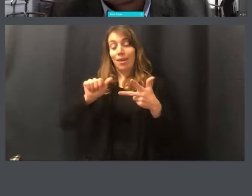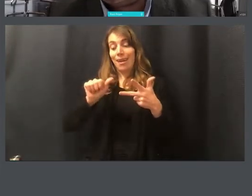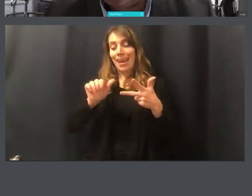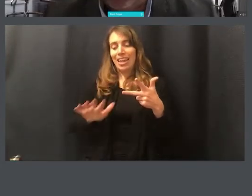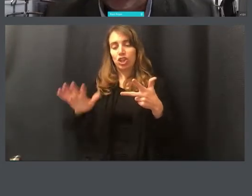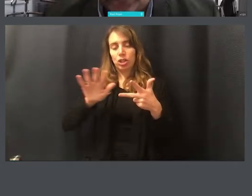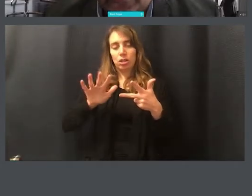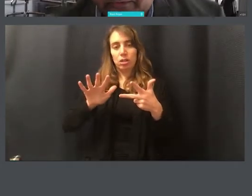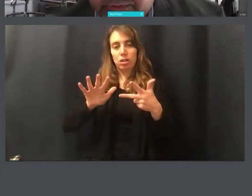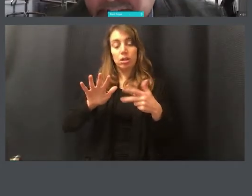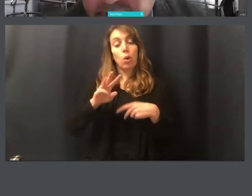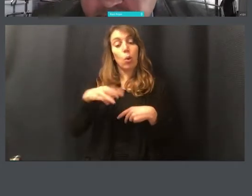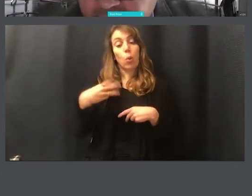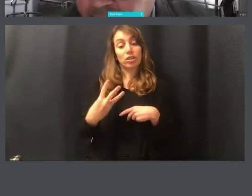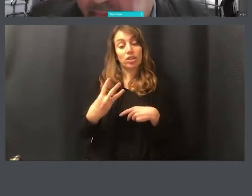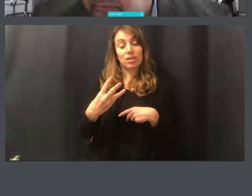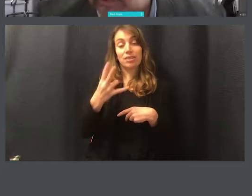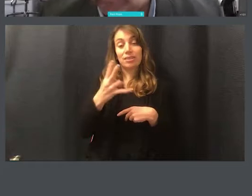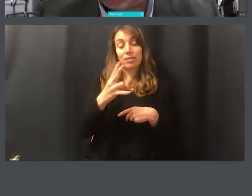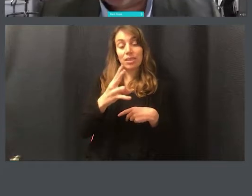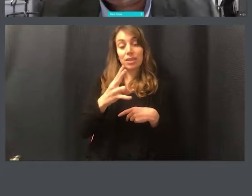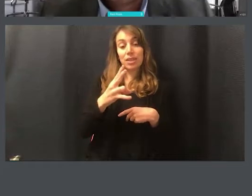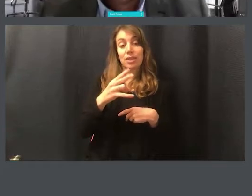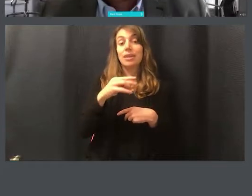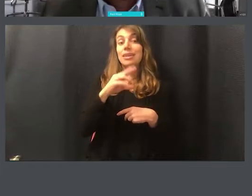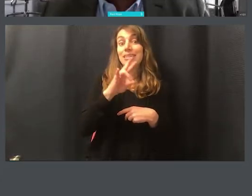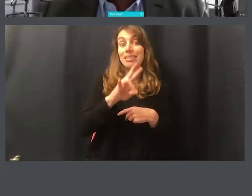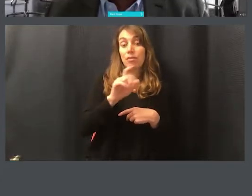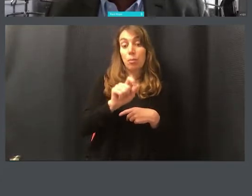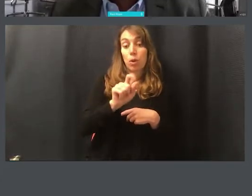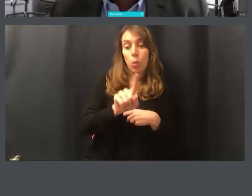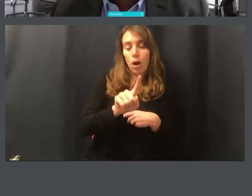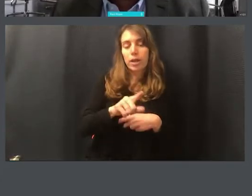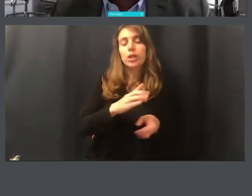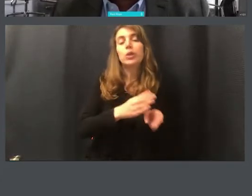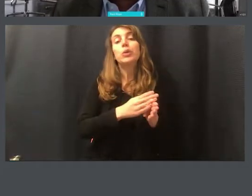that increased from 7.1% to 9.4%, right? So,